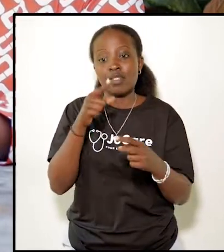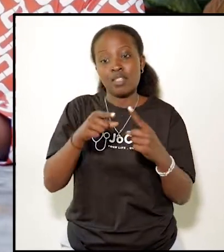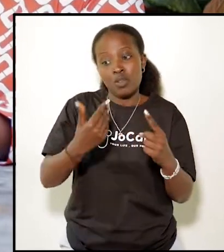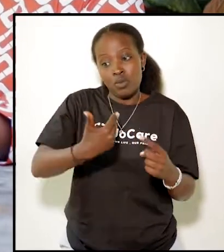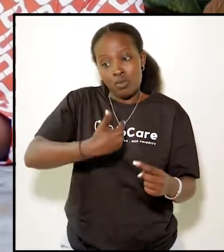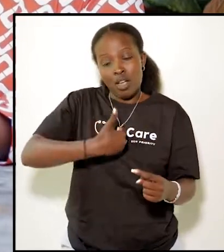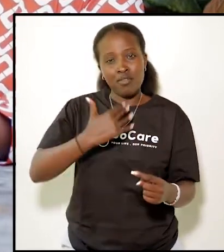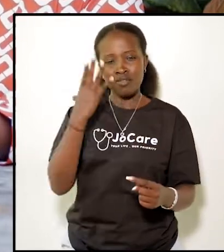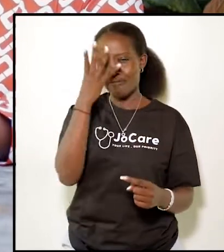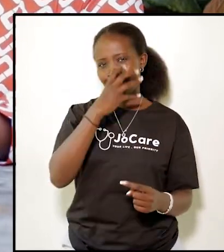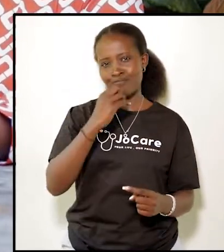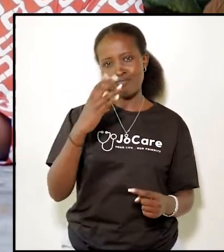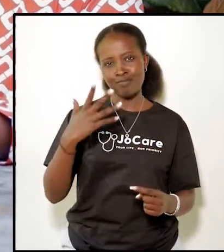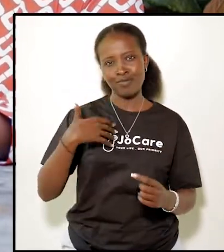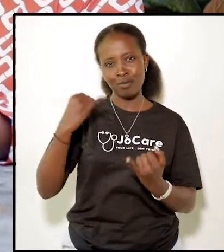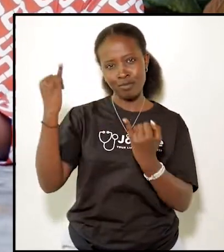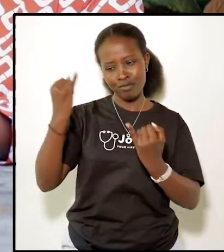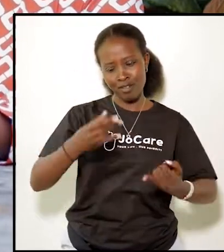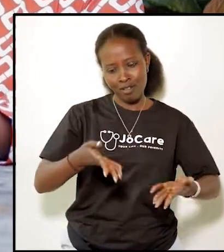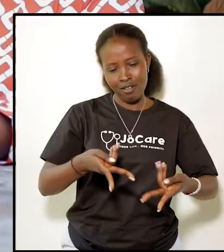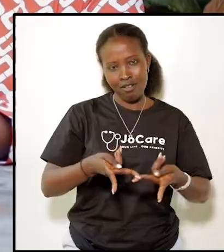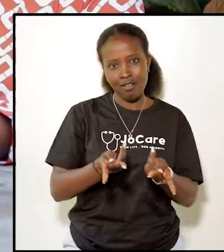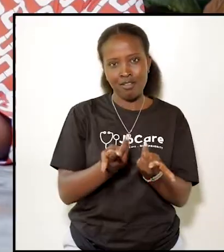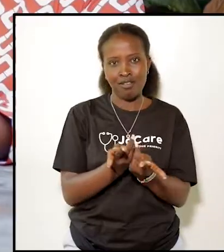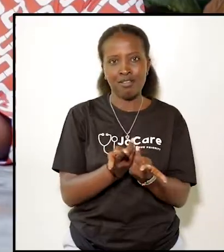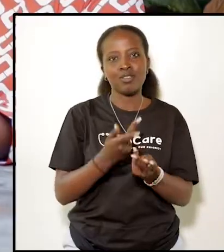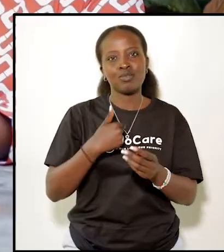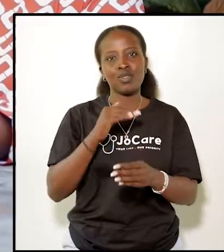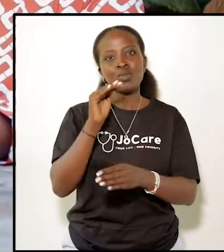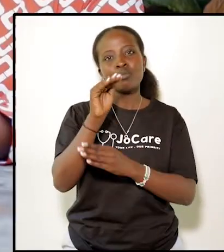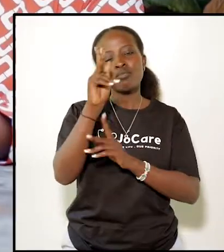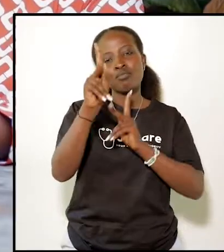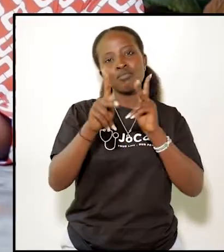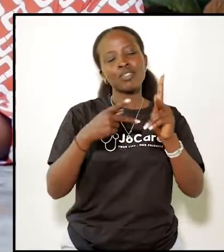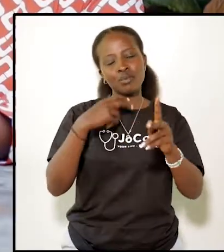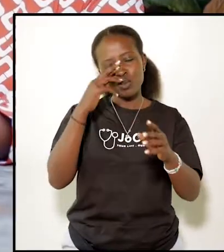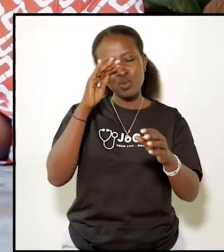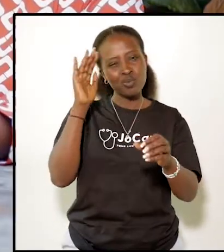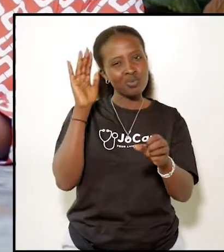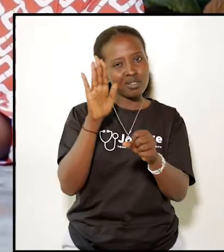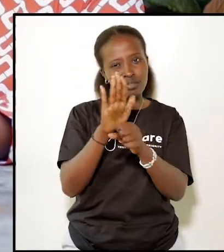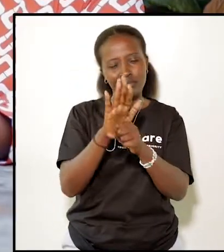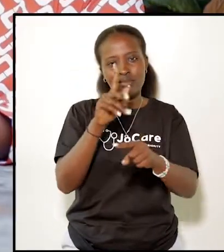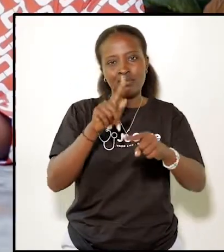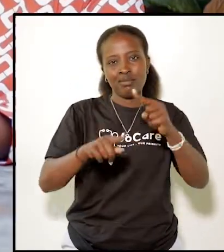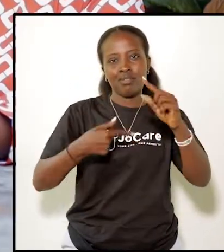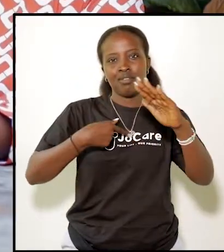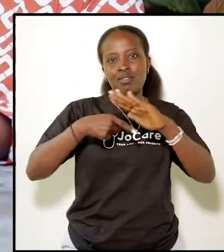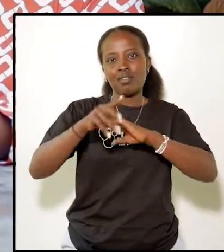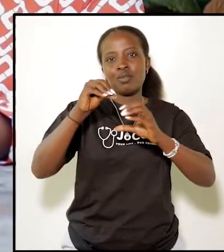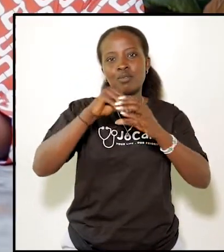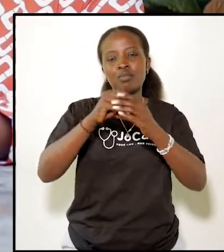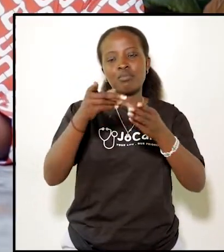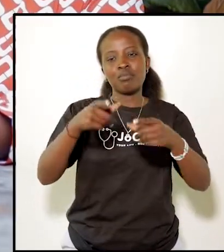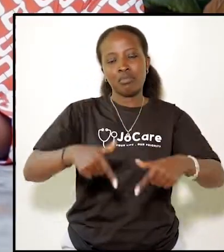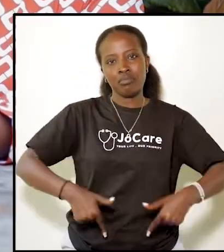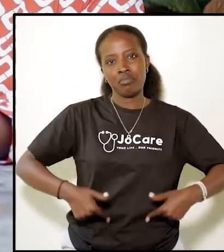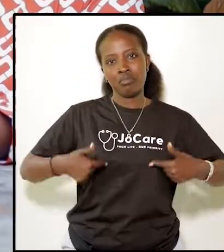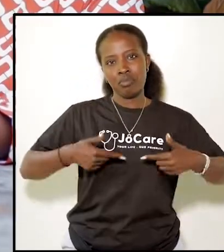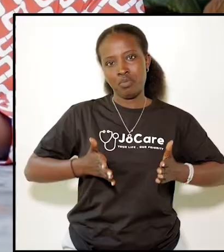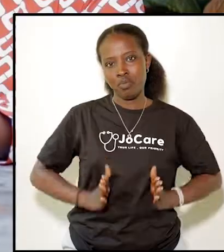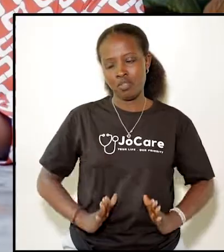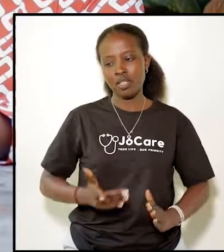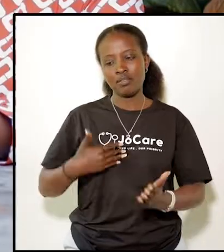we have a beautiful guest who is going to tell us more about that. Let